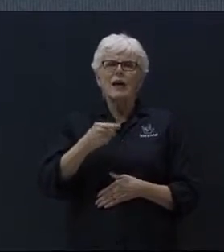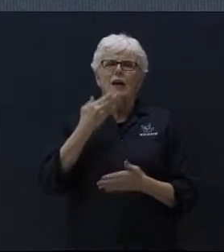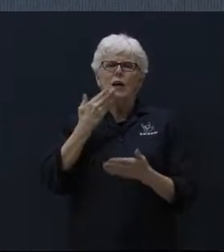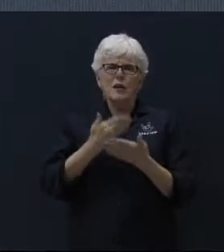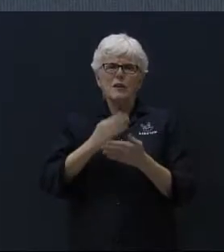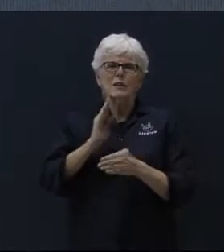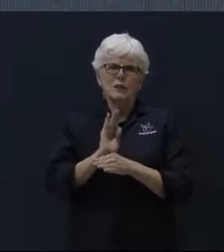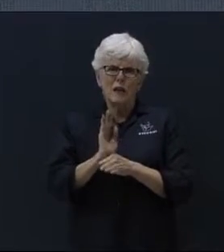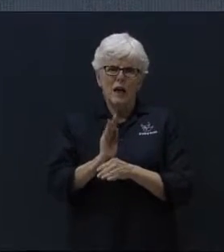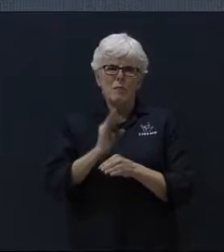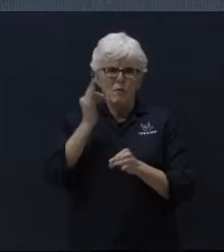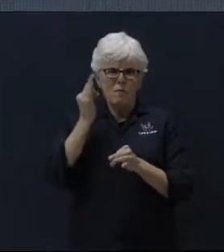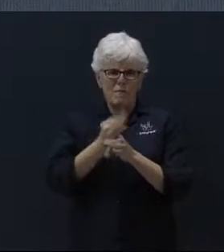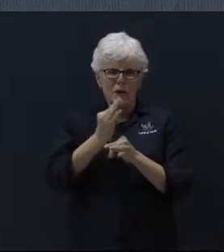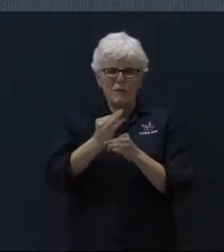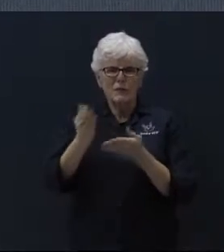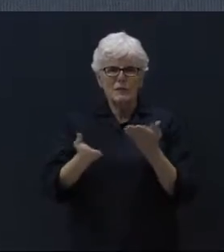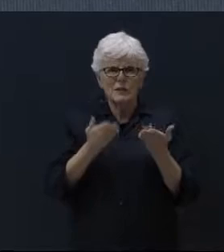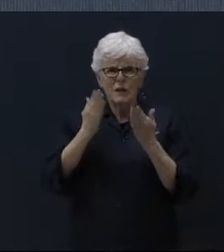faithful servant.